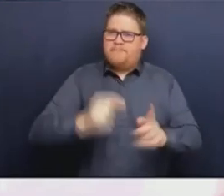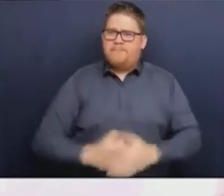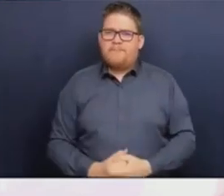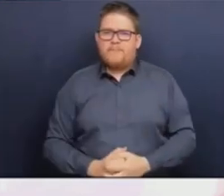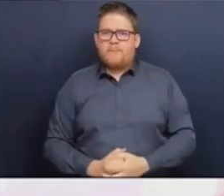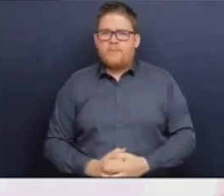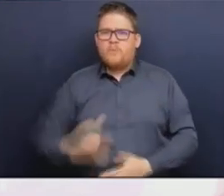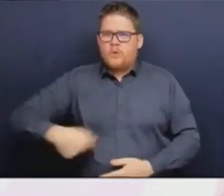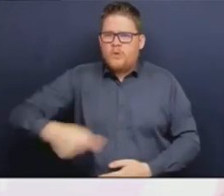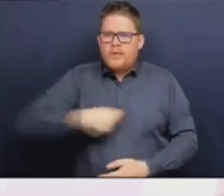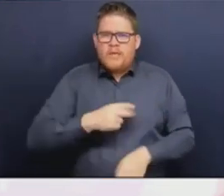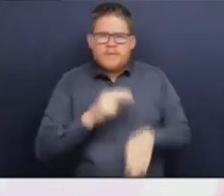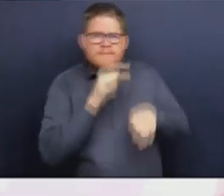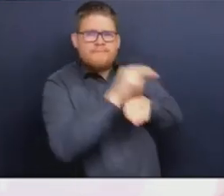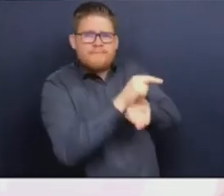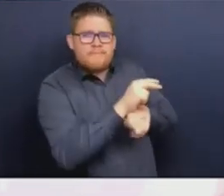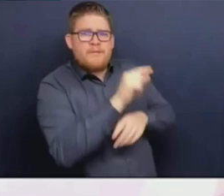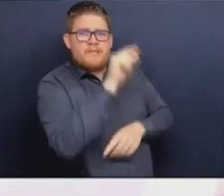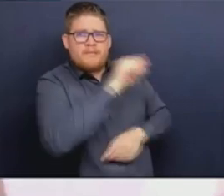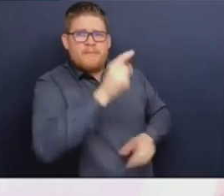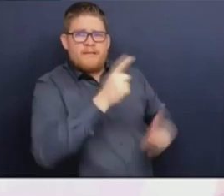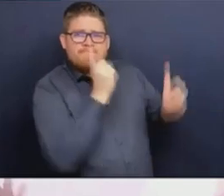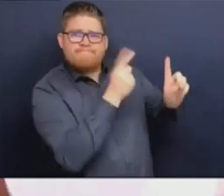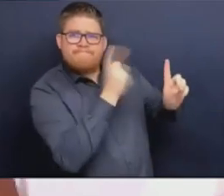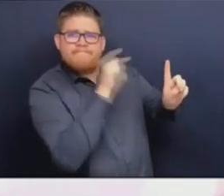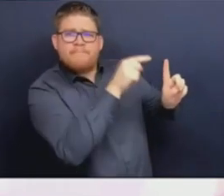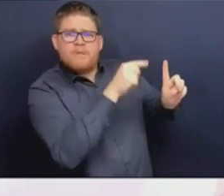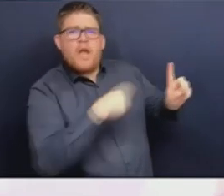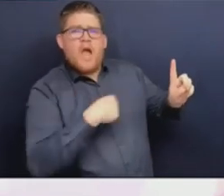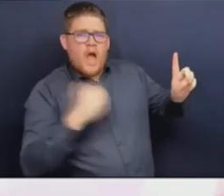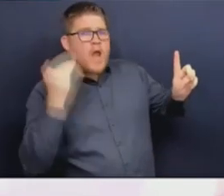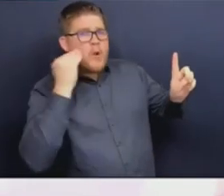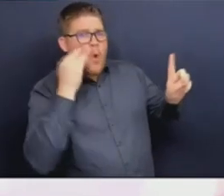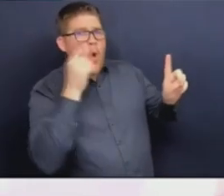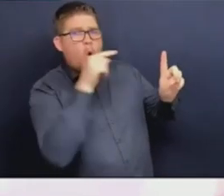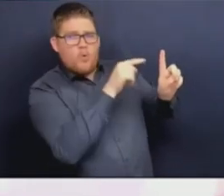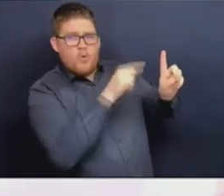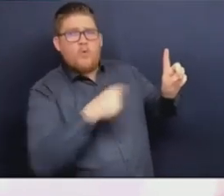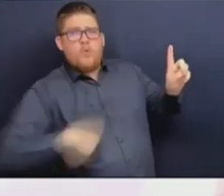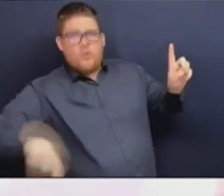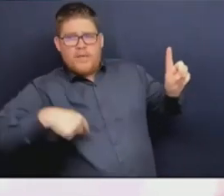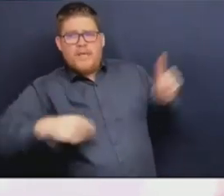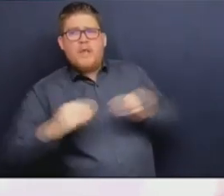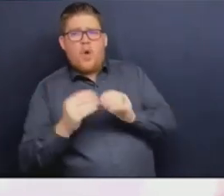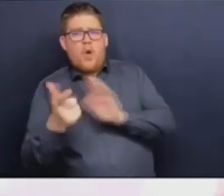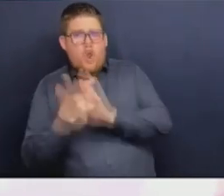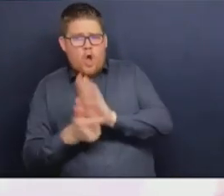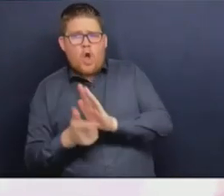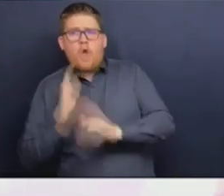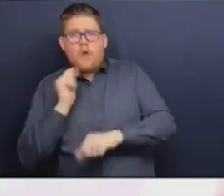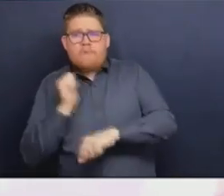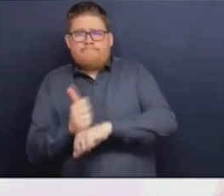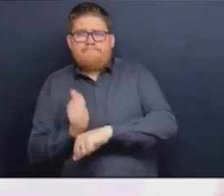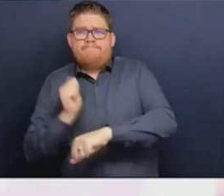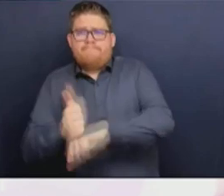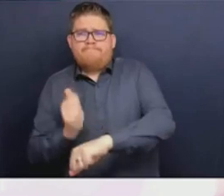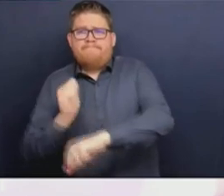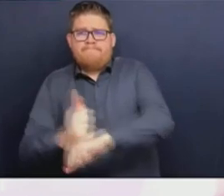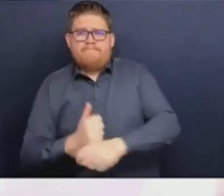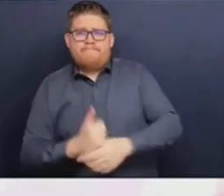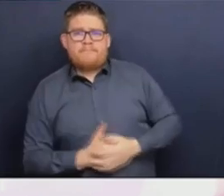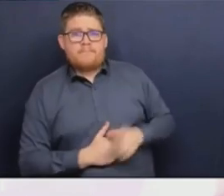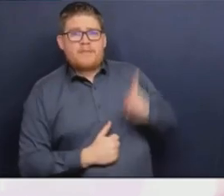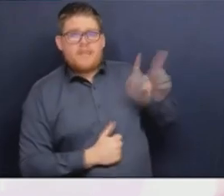And I know more legislation is coming. I assume resources are coming to back up this legislation, because